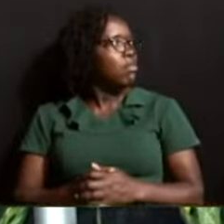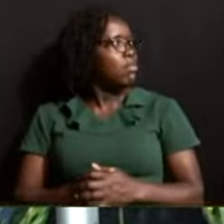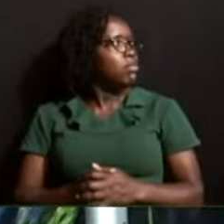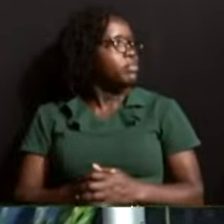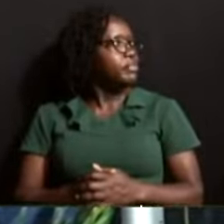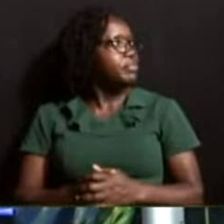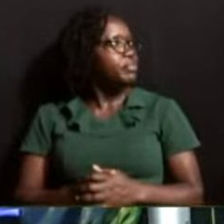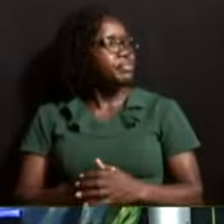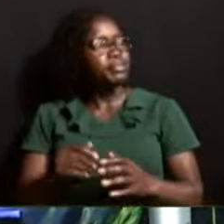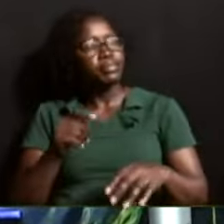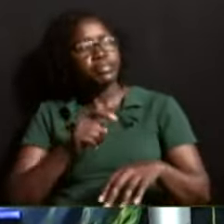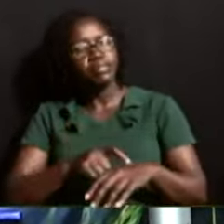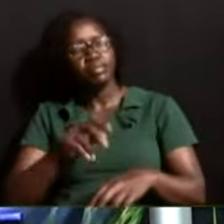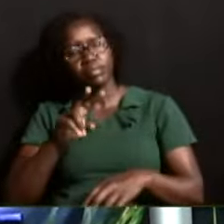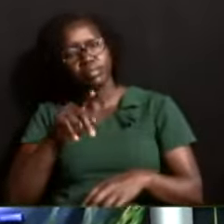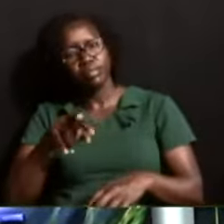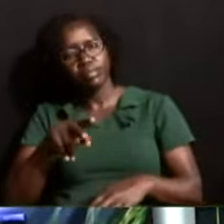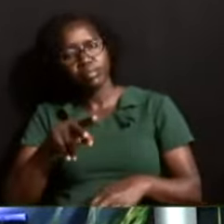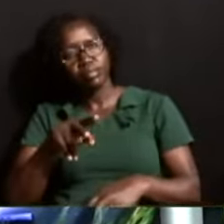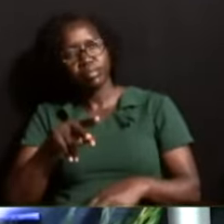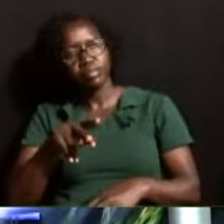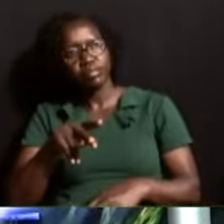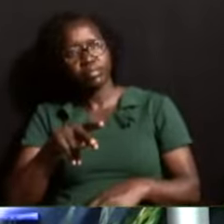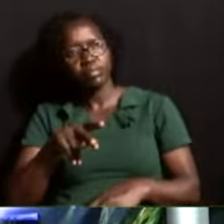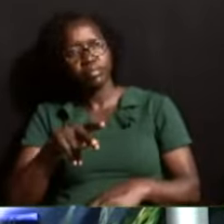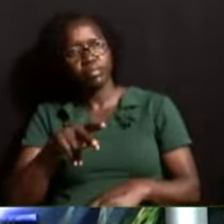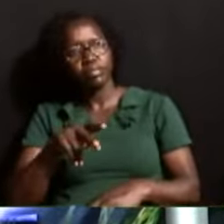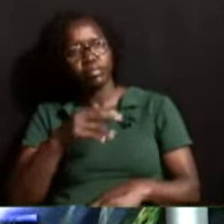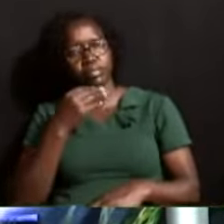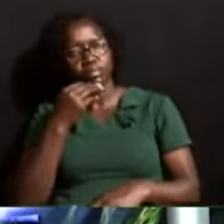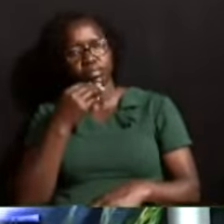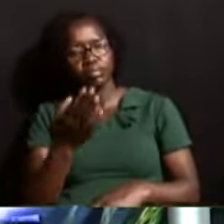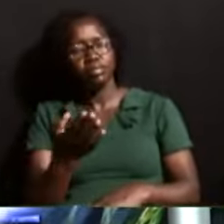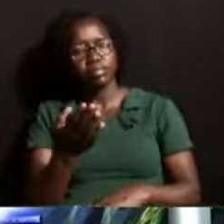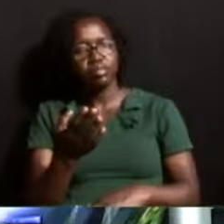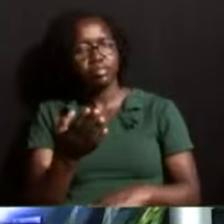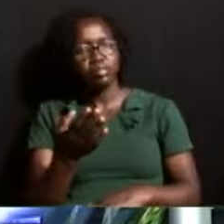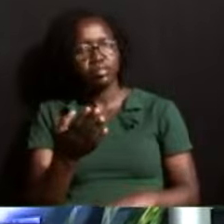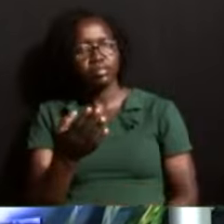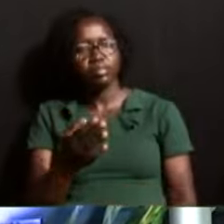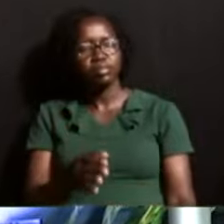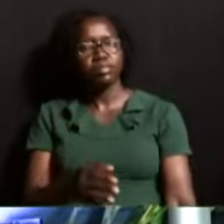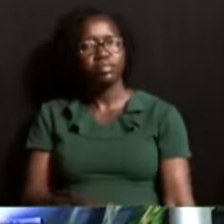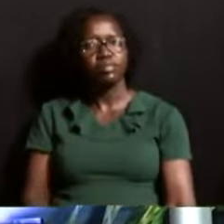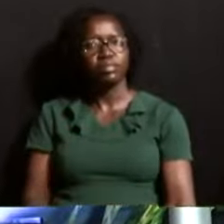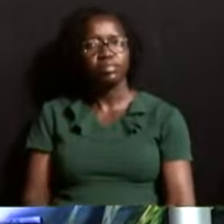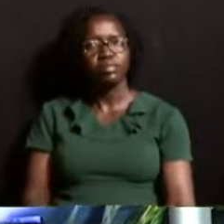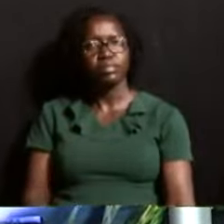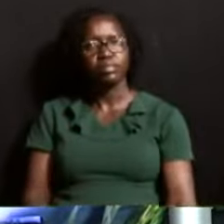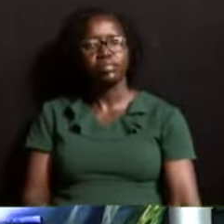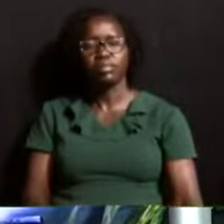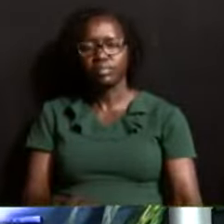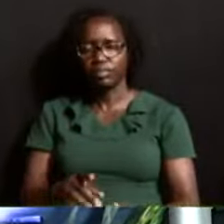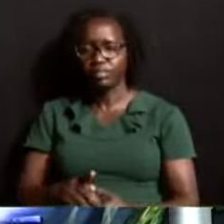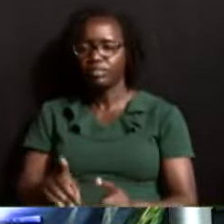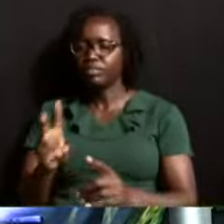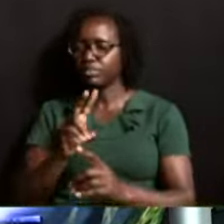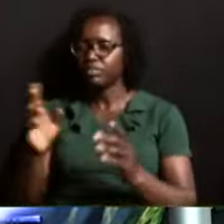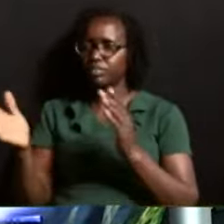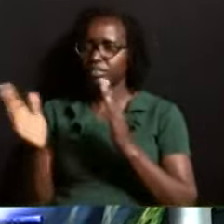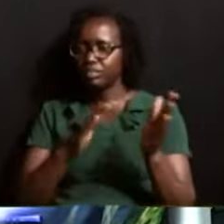When God was looking at this, it was nothing. When the disciples were looking at the